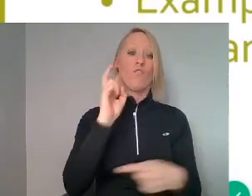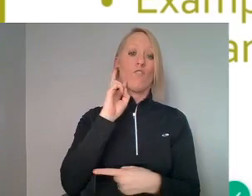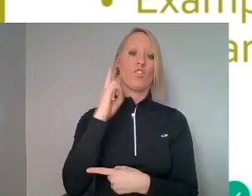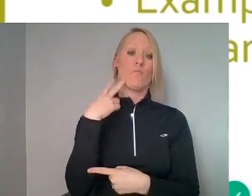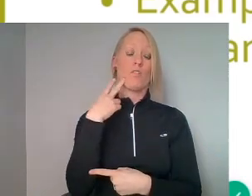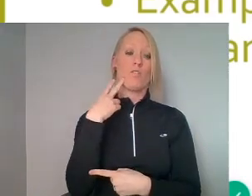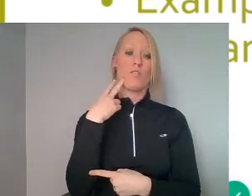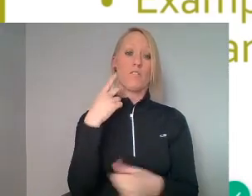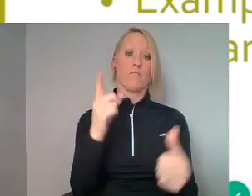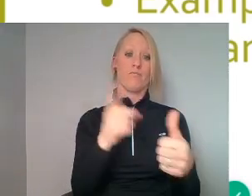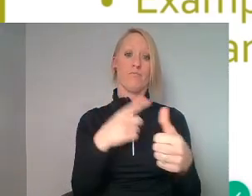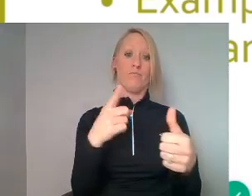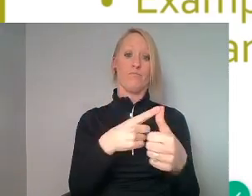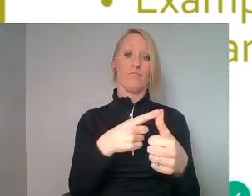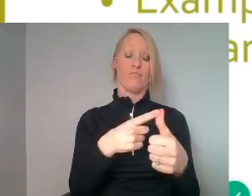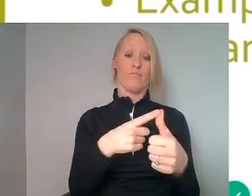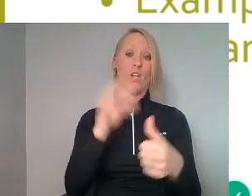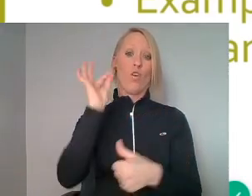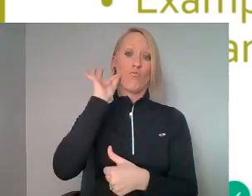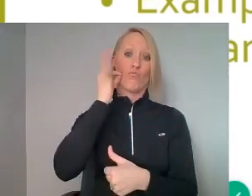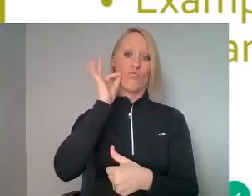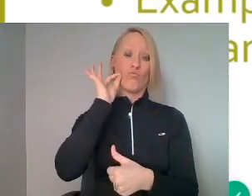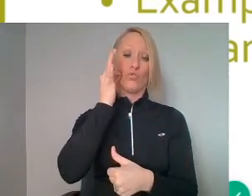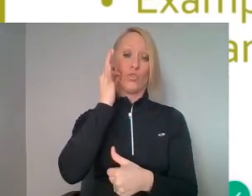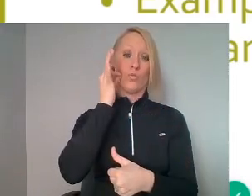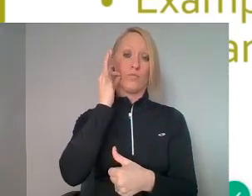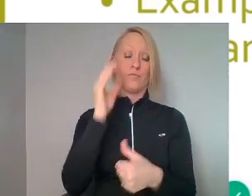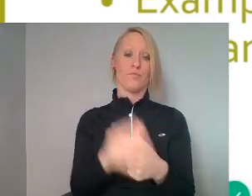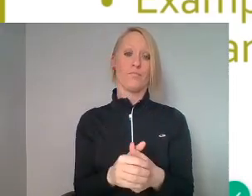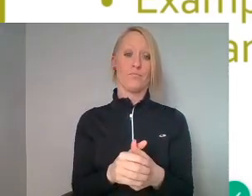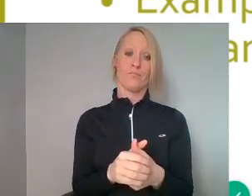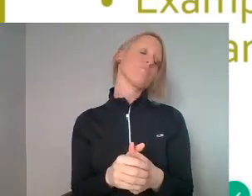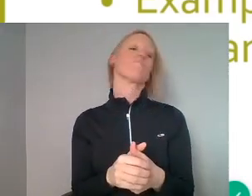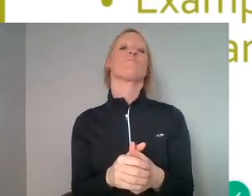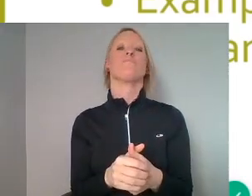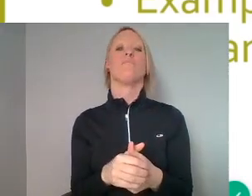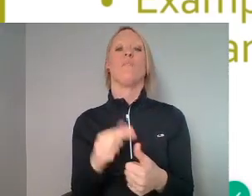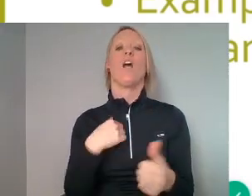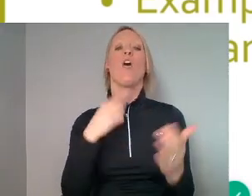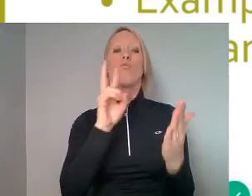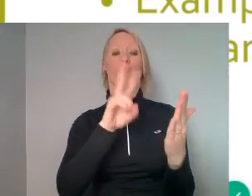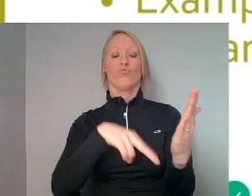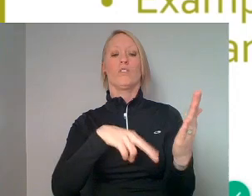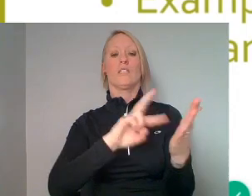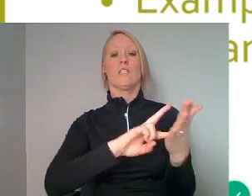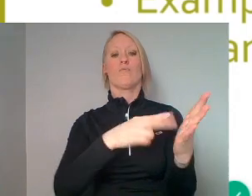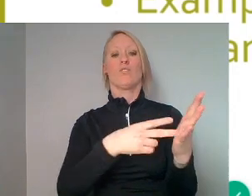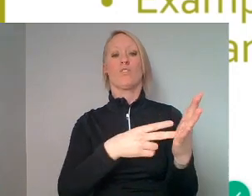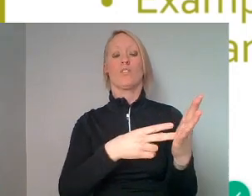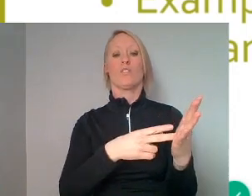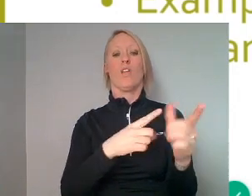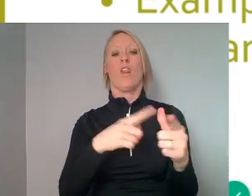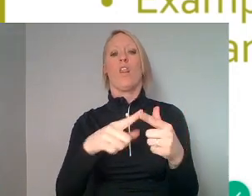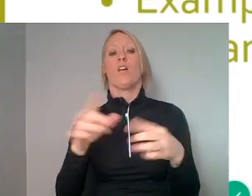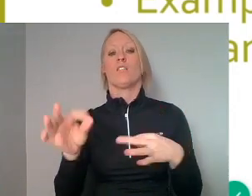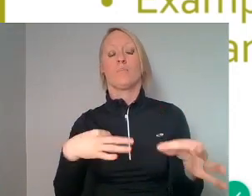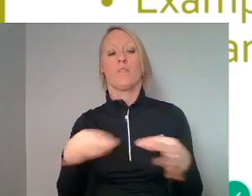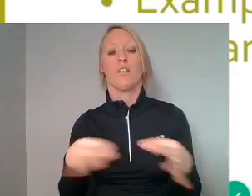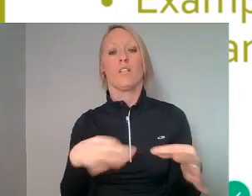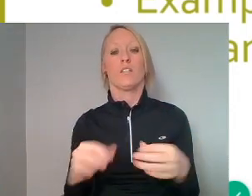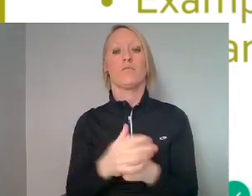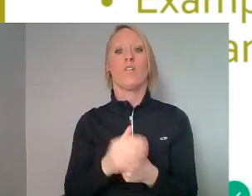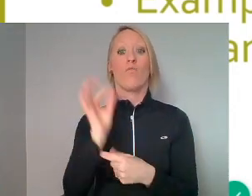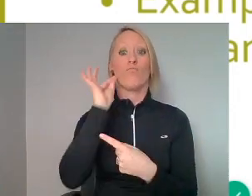is the fruit category. So let me read the definition and then explain. So the fruit of the plant